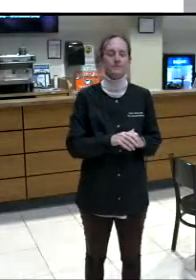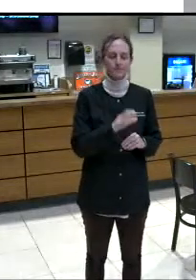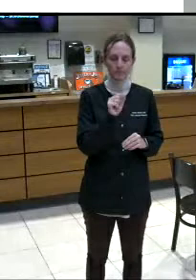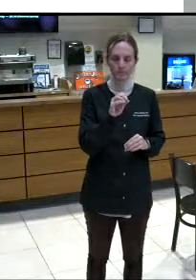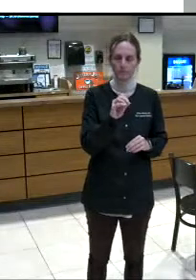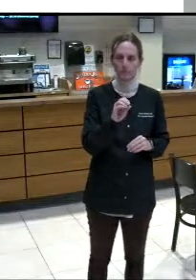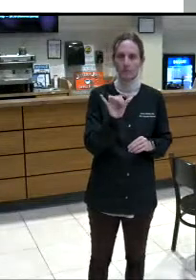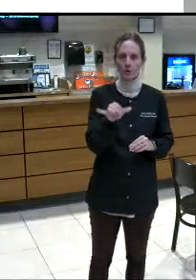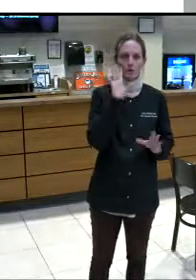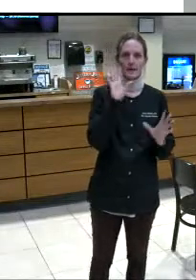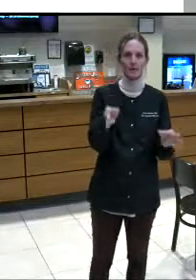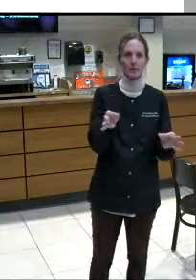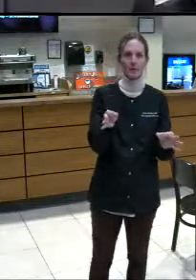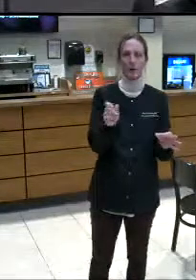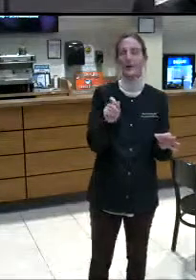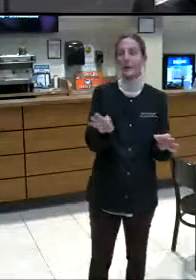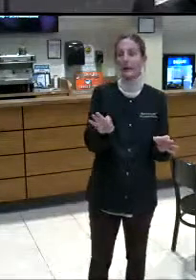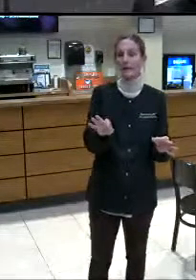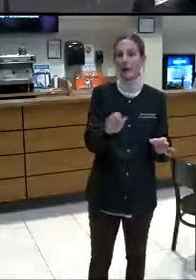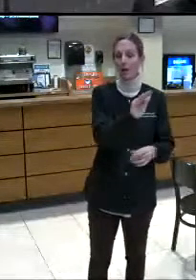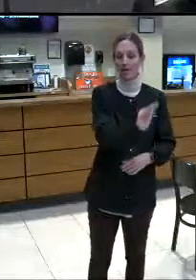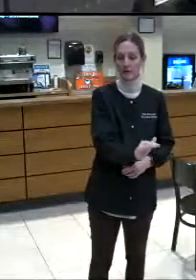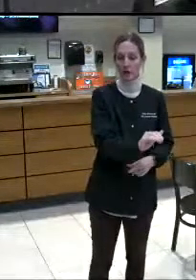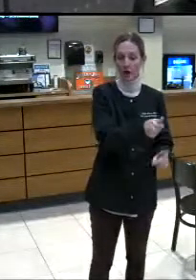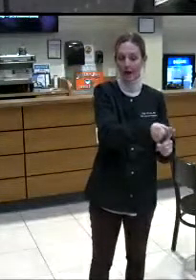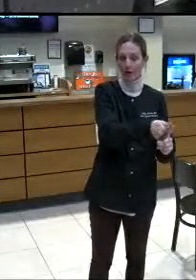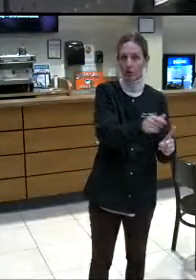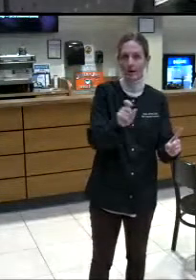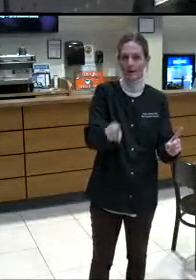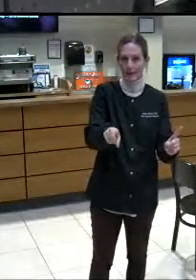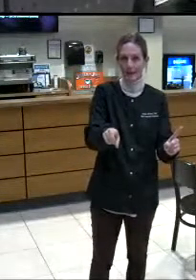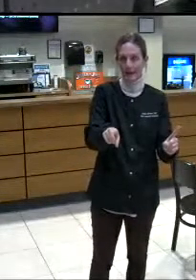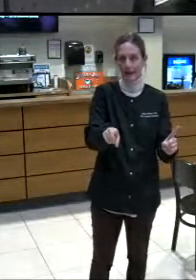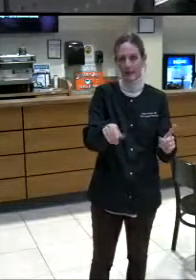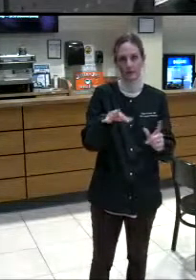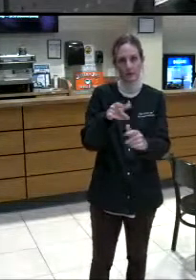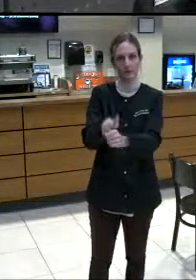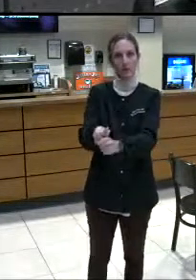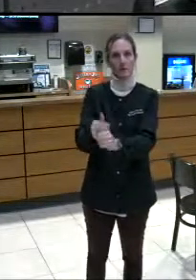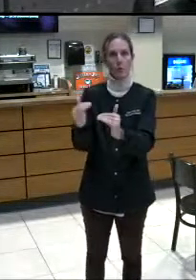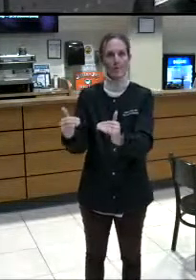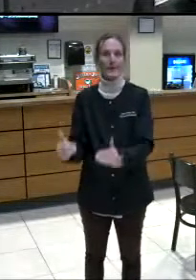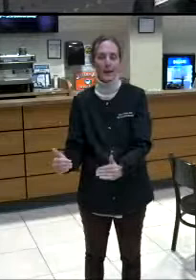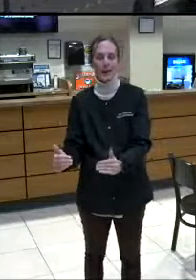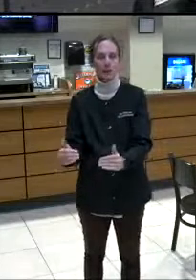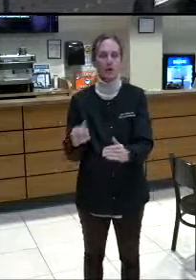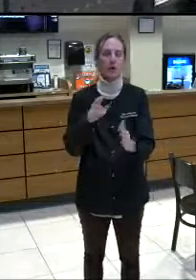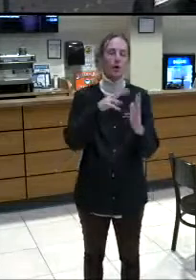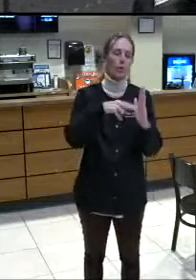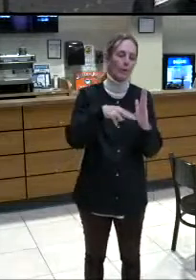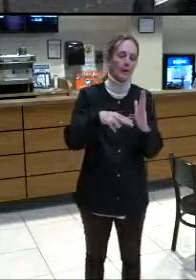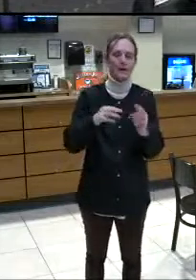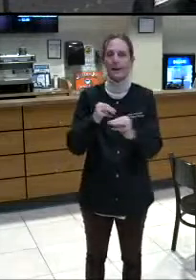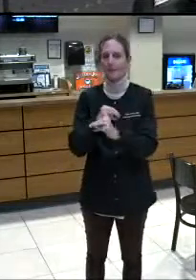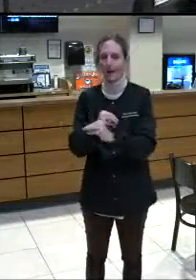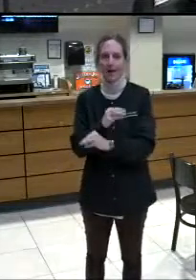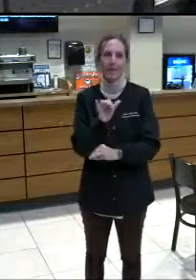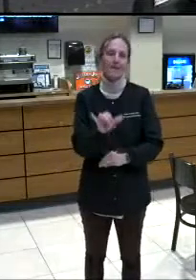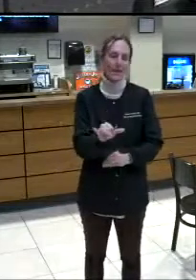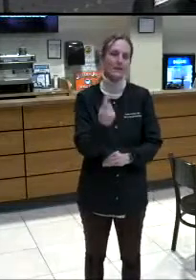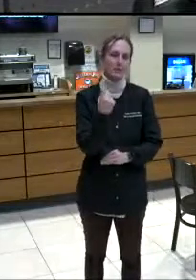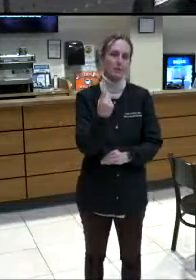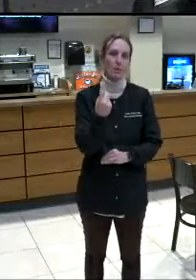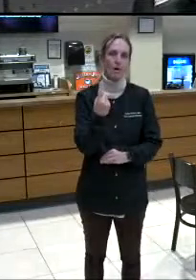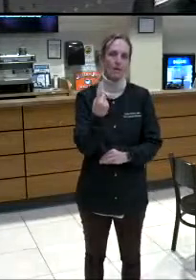or not a child will need remediation. So reading and math are the courses that we end up in remediation